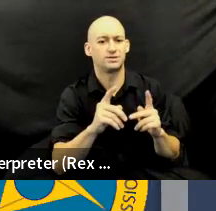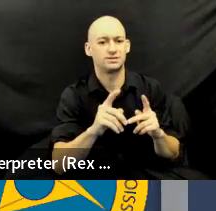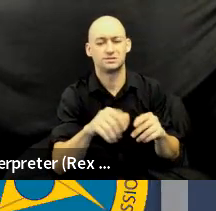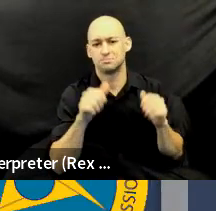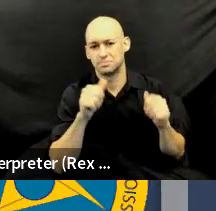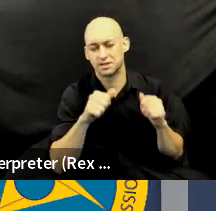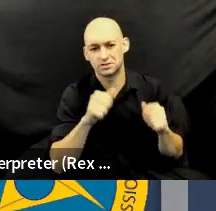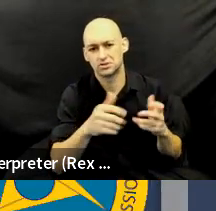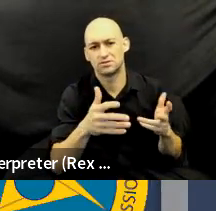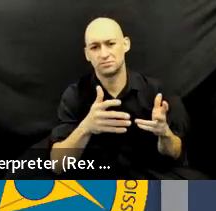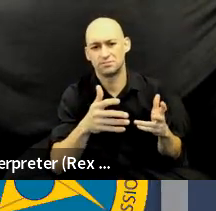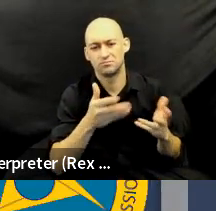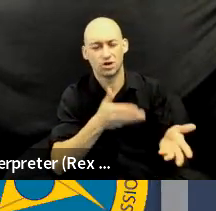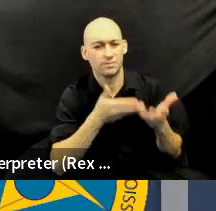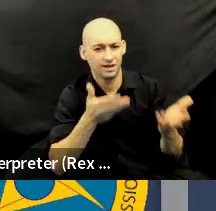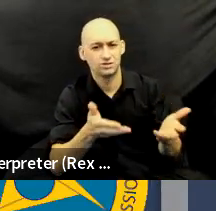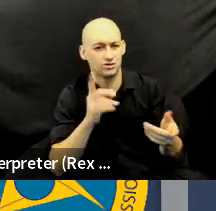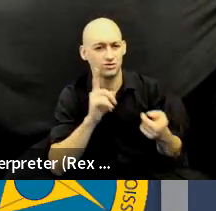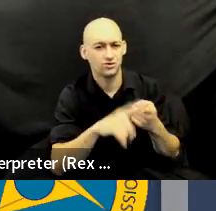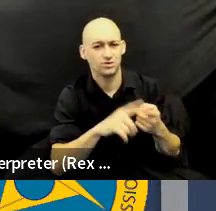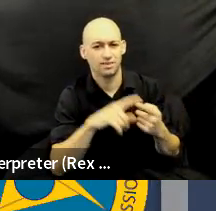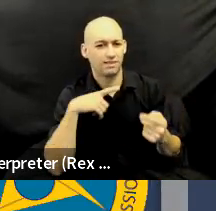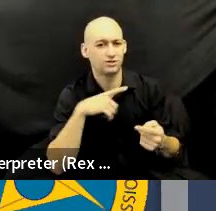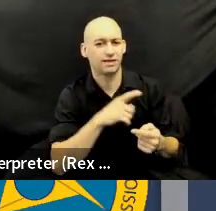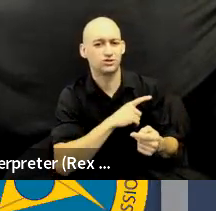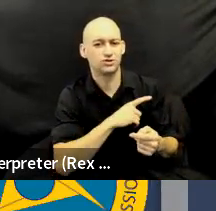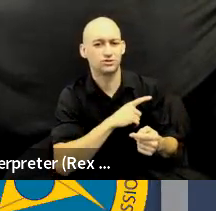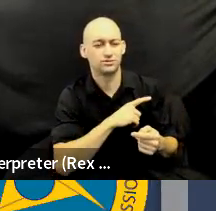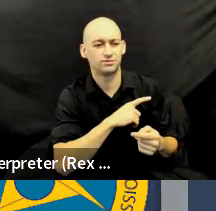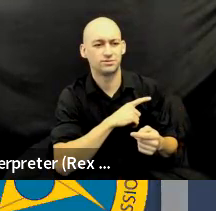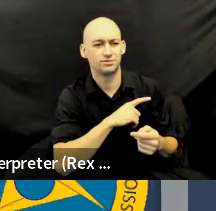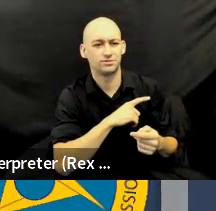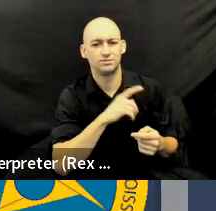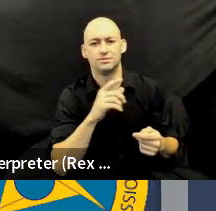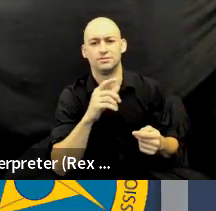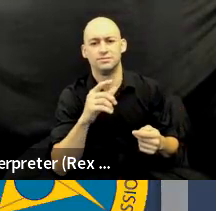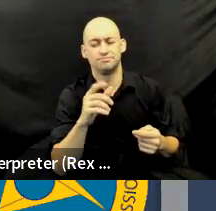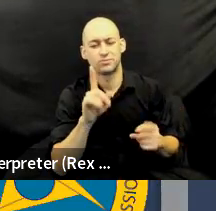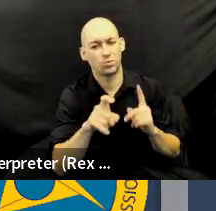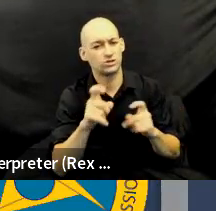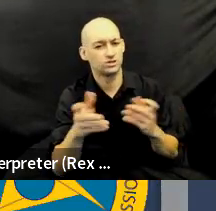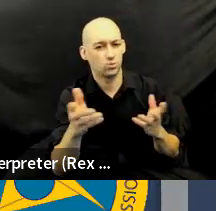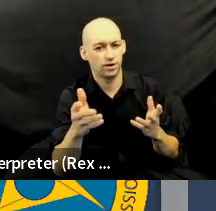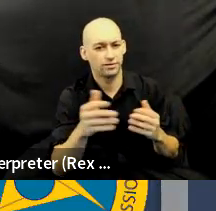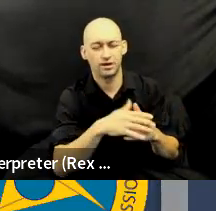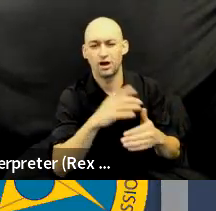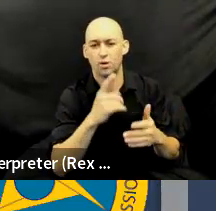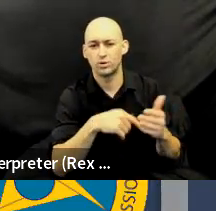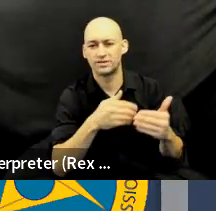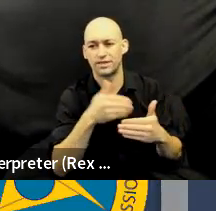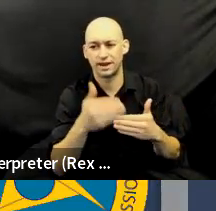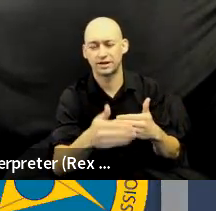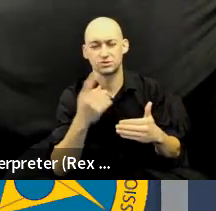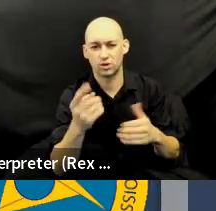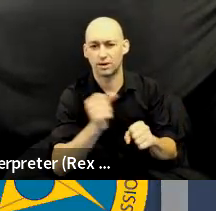potential recommendation to the legislature. I guess, again, my question is what comes next? We want to ensure that